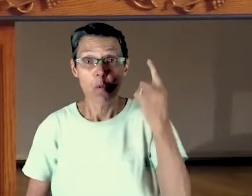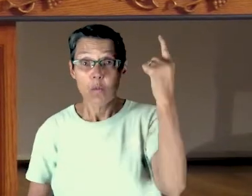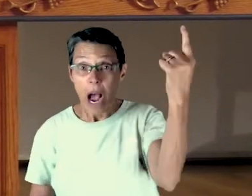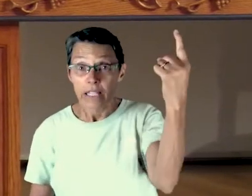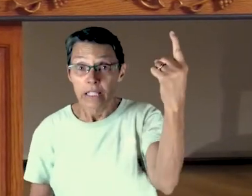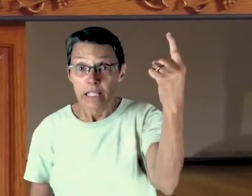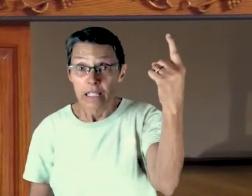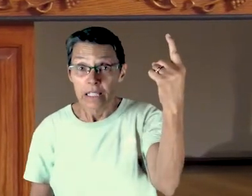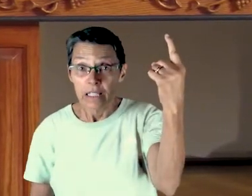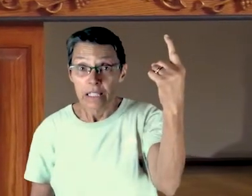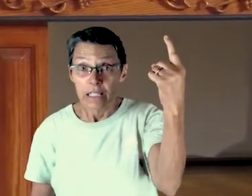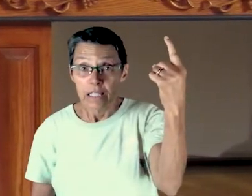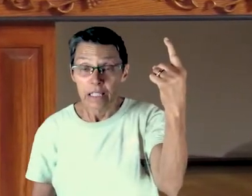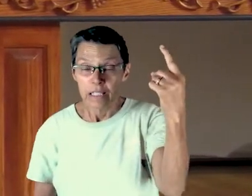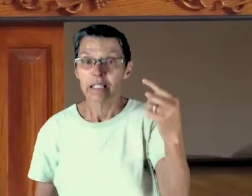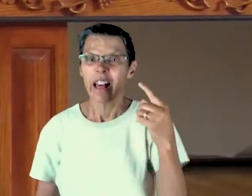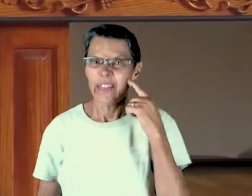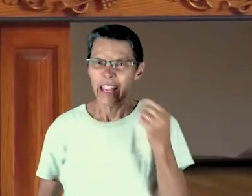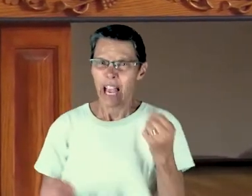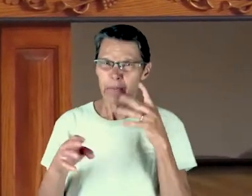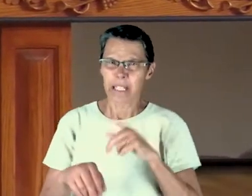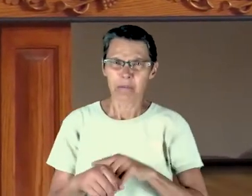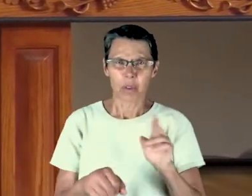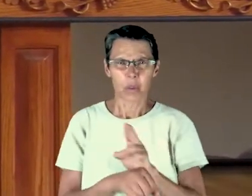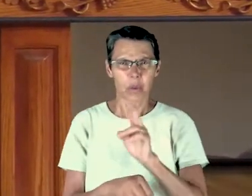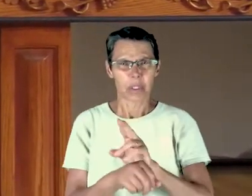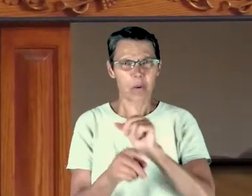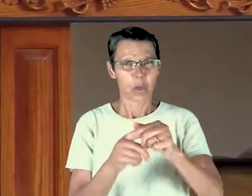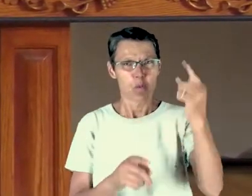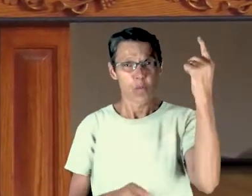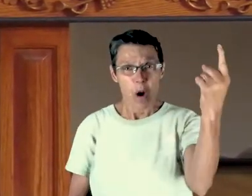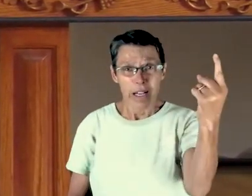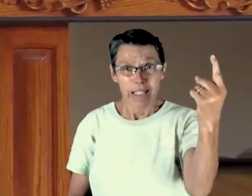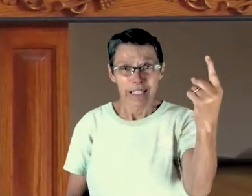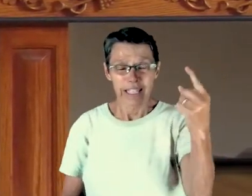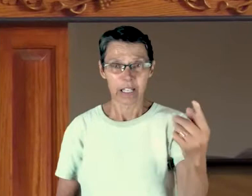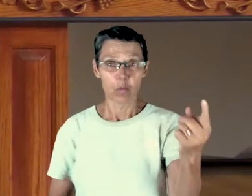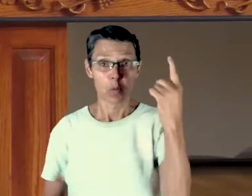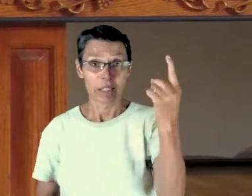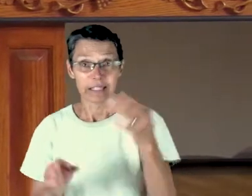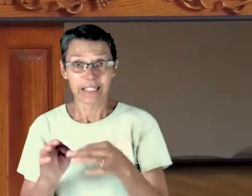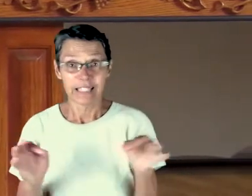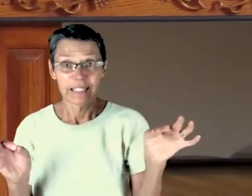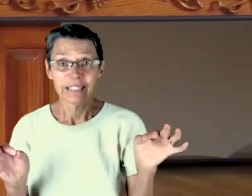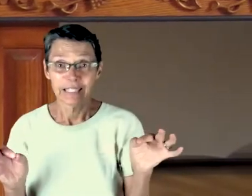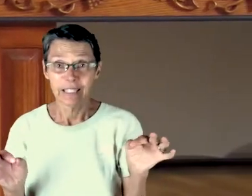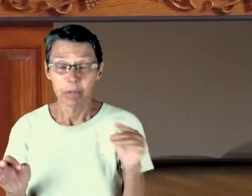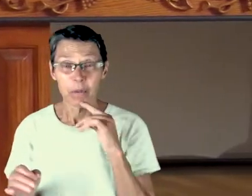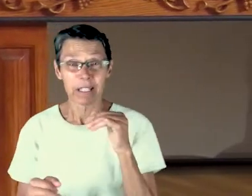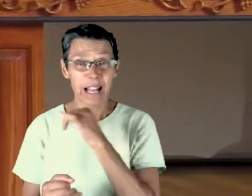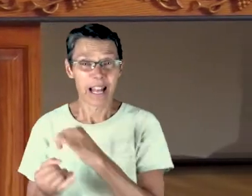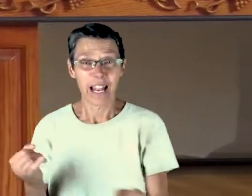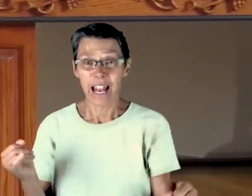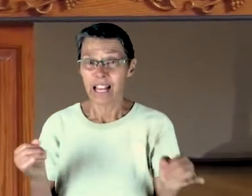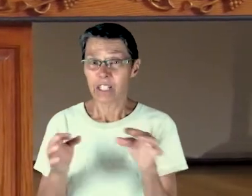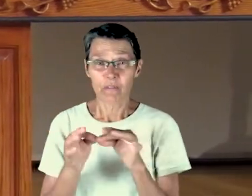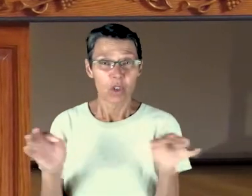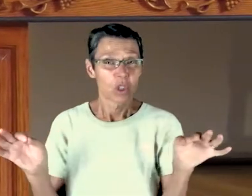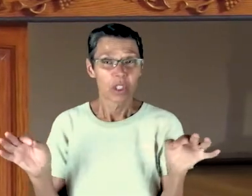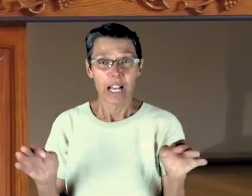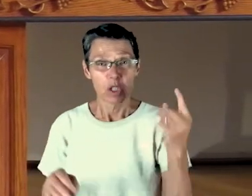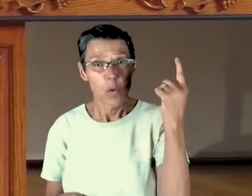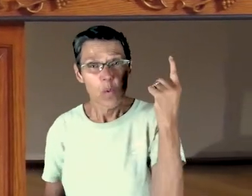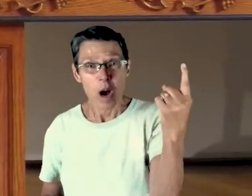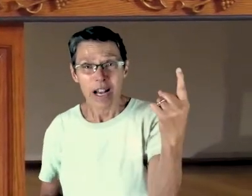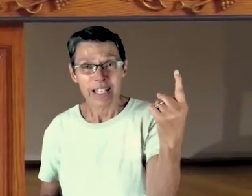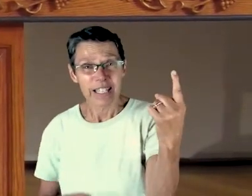more times in one sentence? I mean, there are several verses in there, but really that last verse has the word one